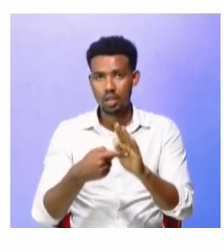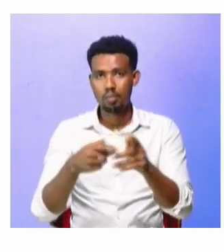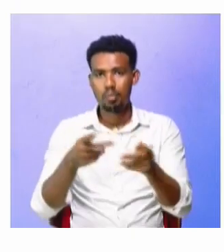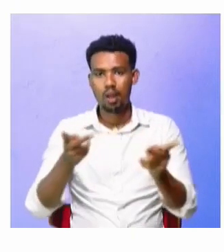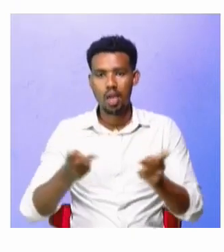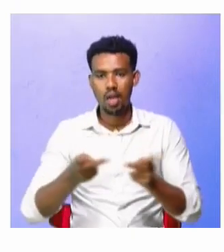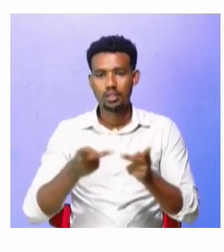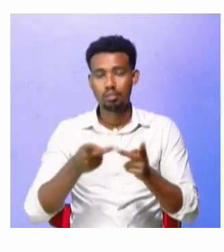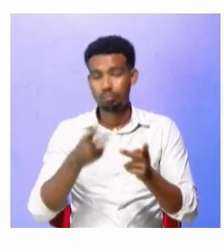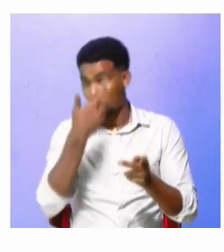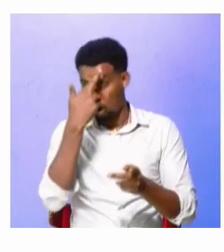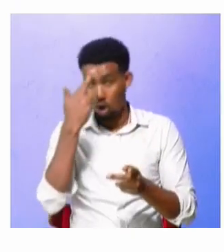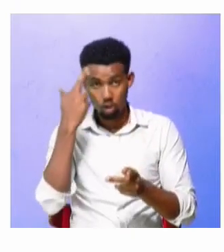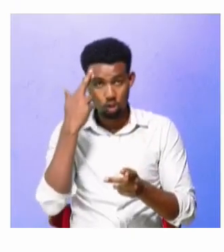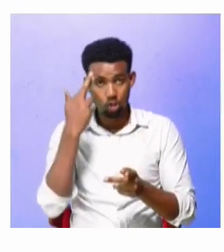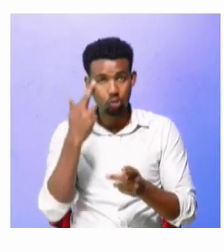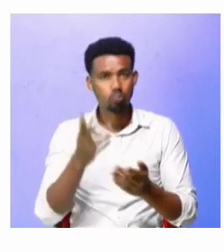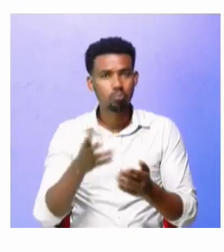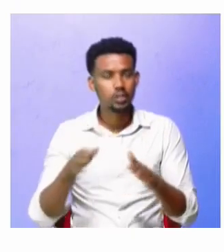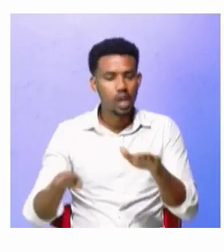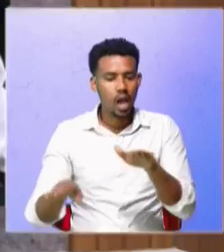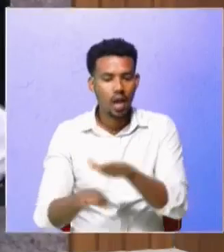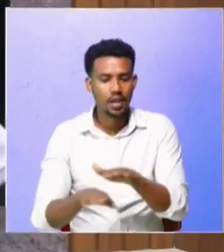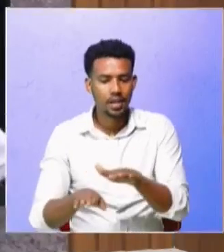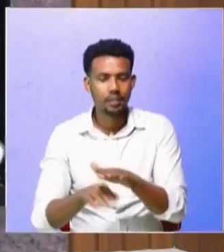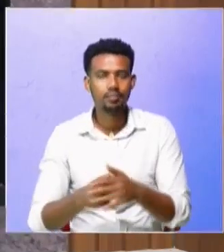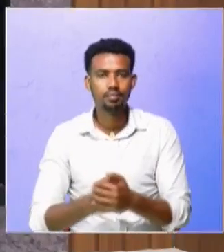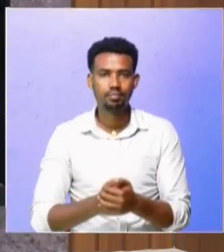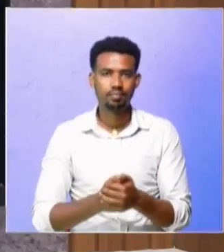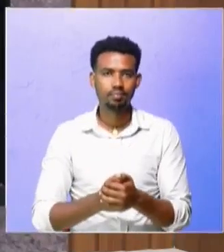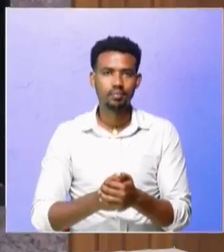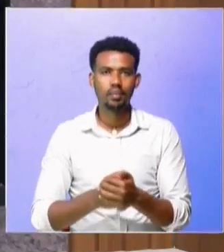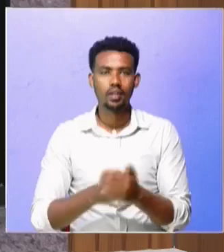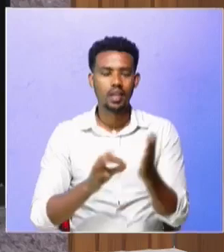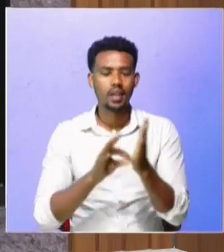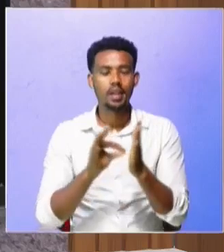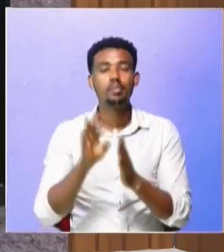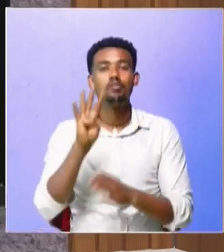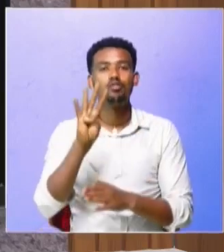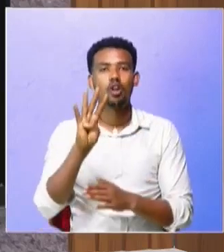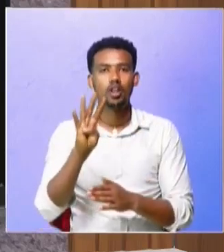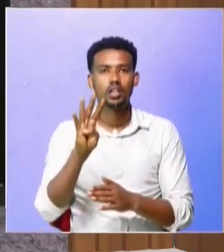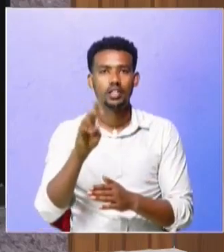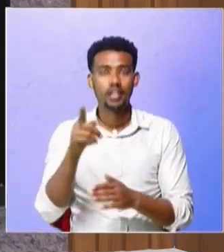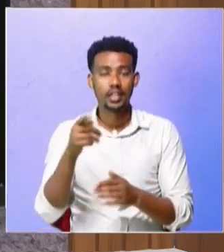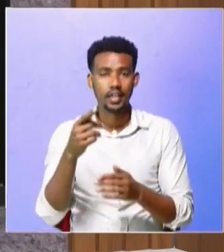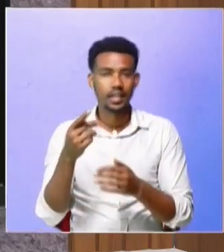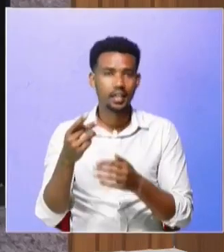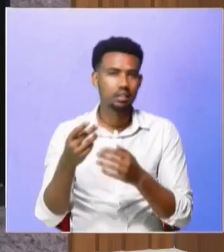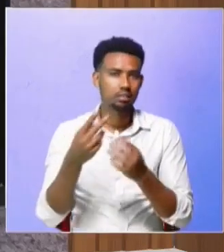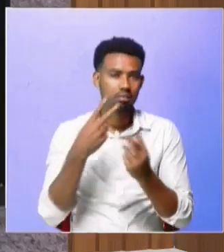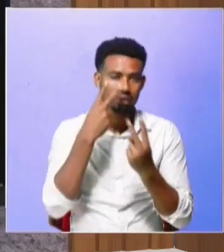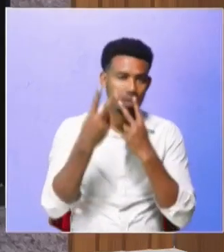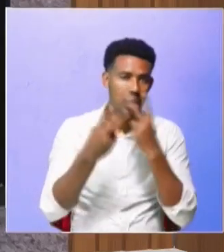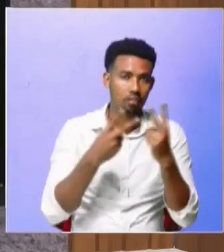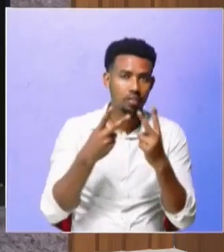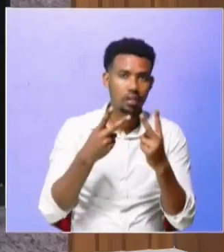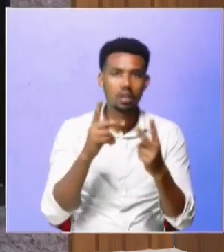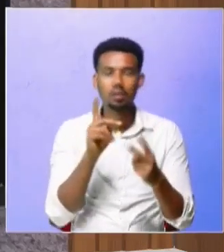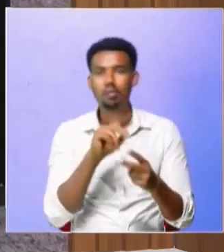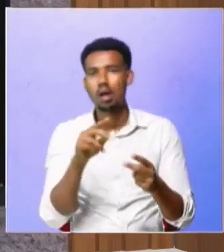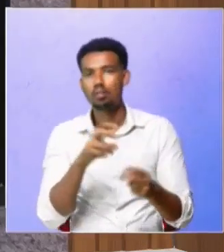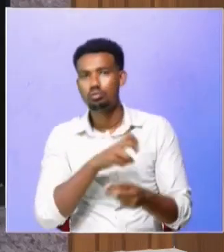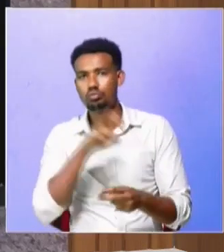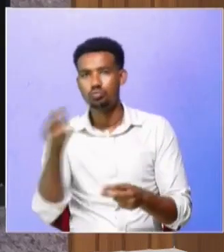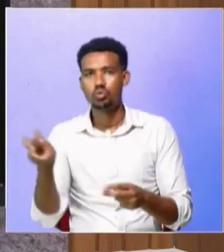place because it is under. Okay, number four, she traveled by car. She